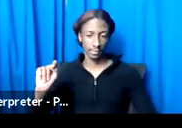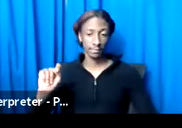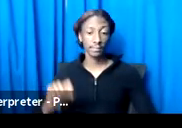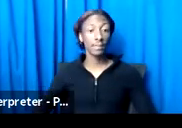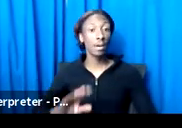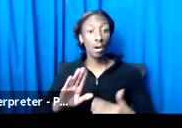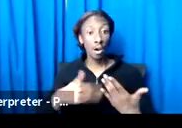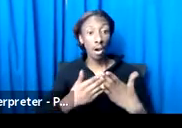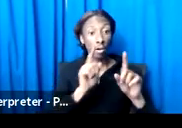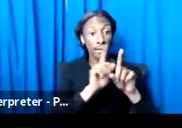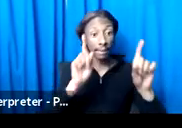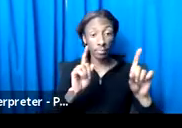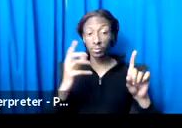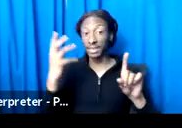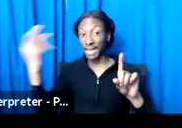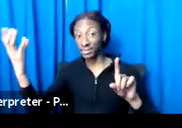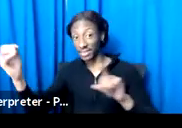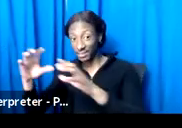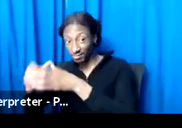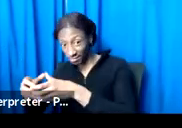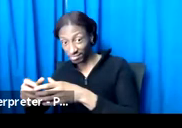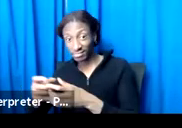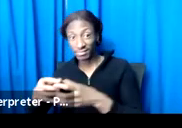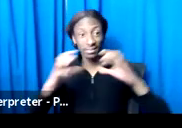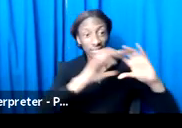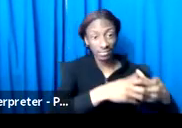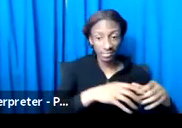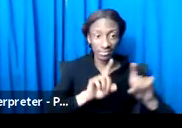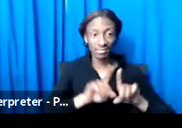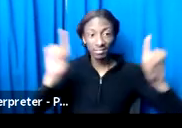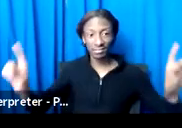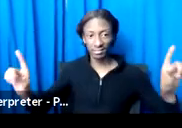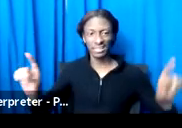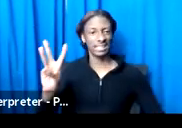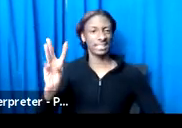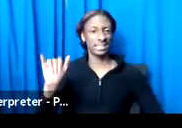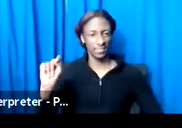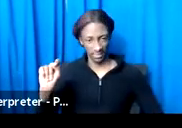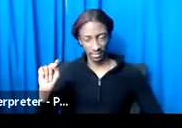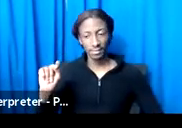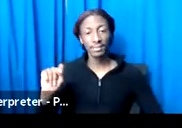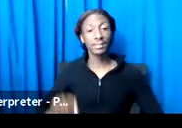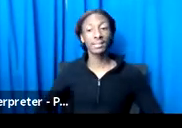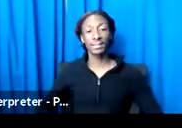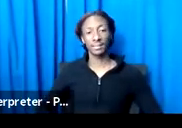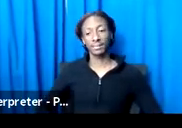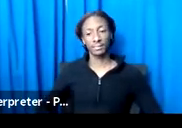campers outside of the cohort, at least 6 feet between campers and staff, and at least 6 feet between staff.